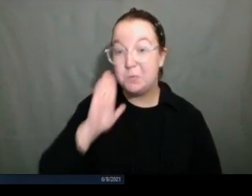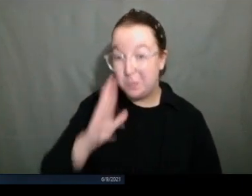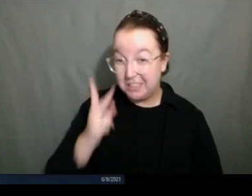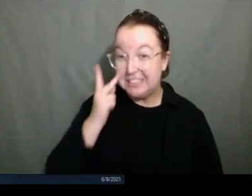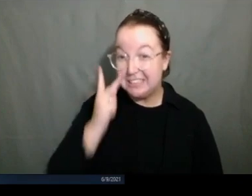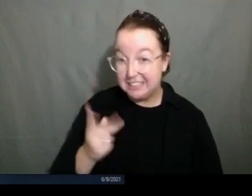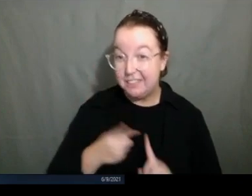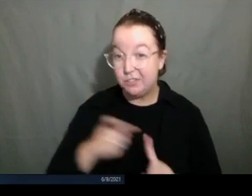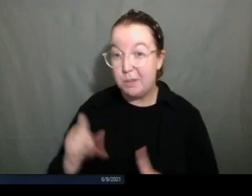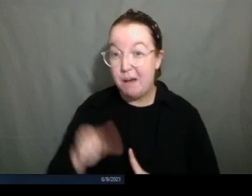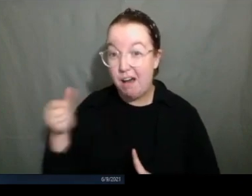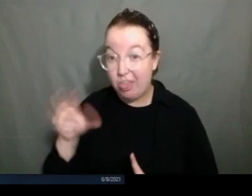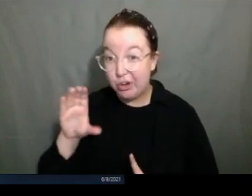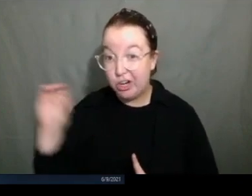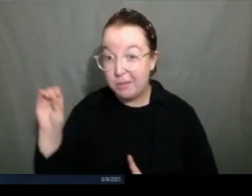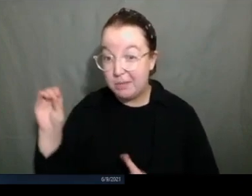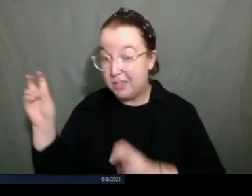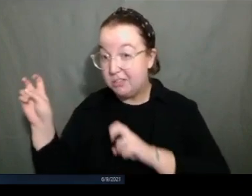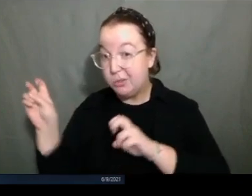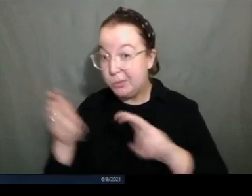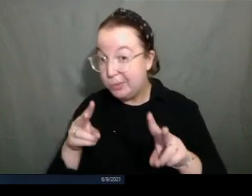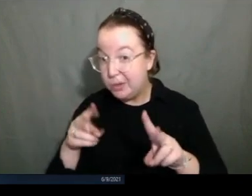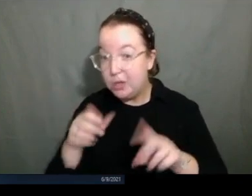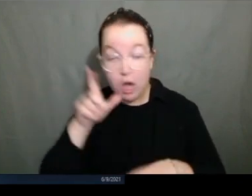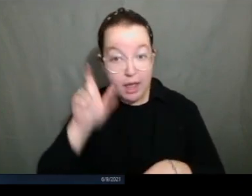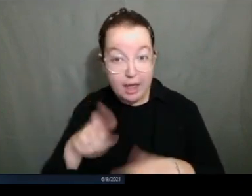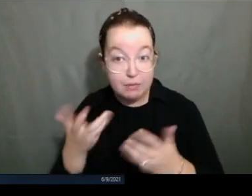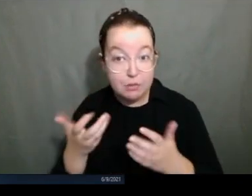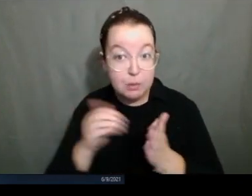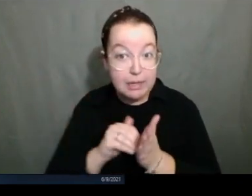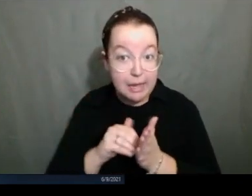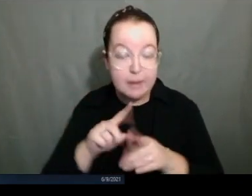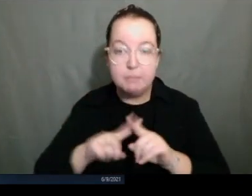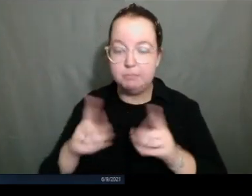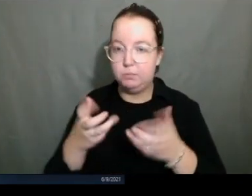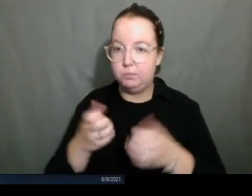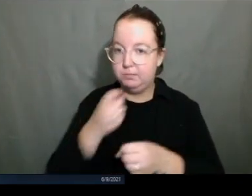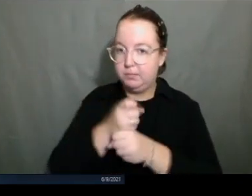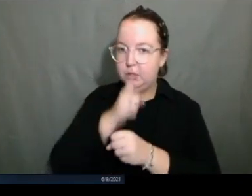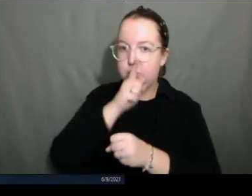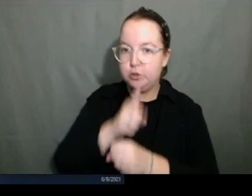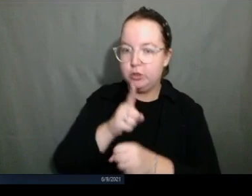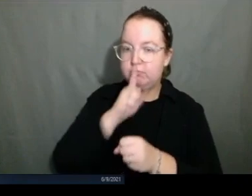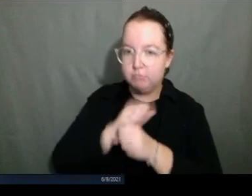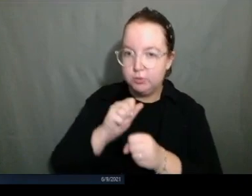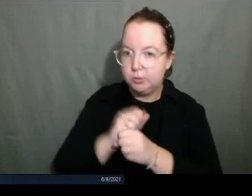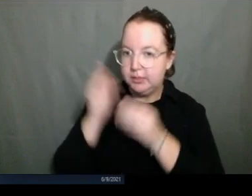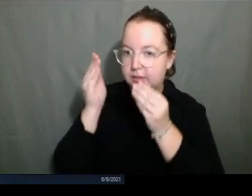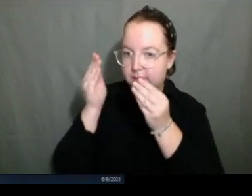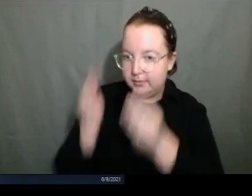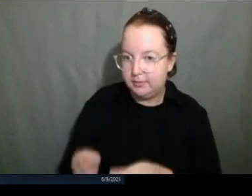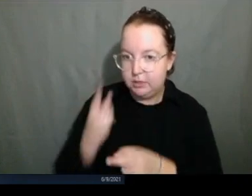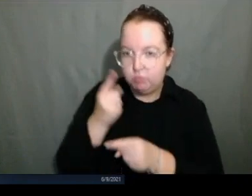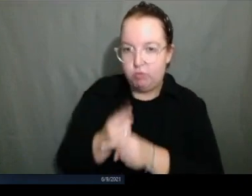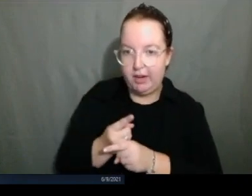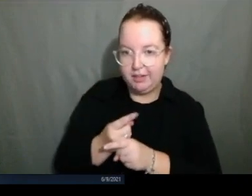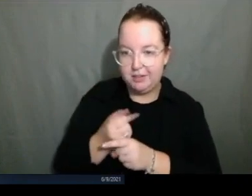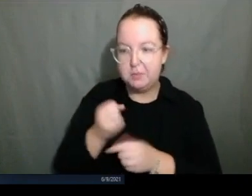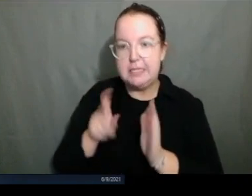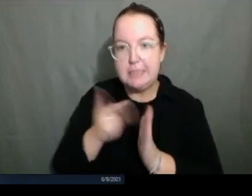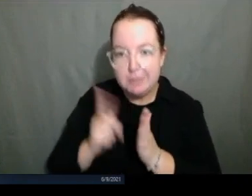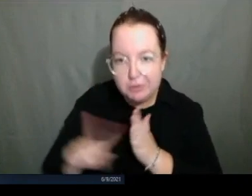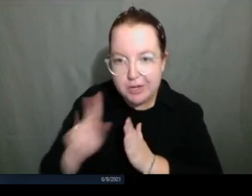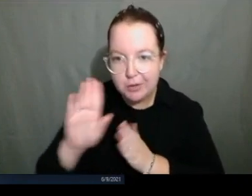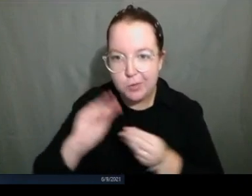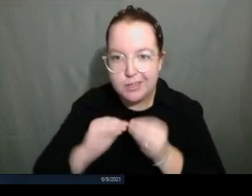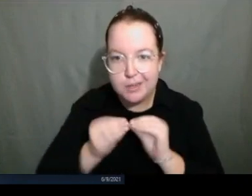previously brought over for you. You don't have to add it again, but we just want to make sure that everything was brought over correctly. So double check your